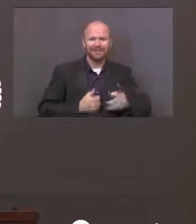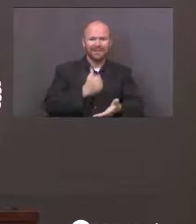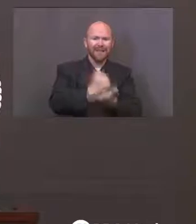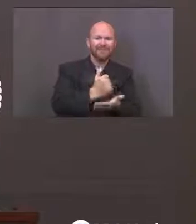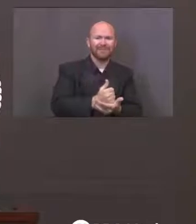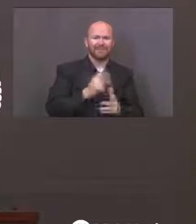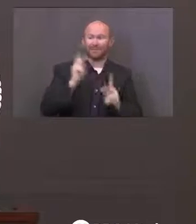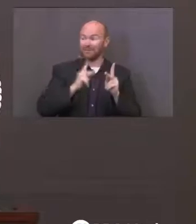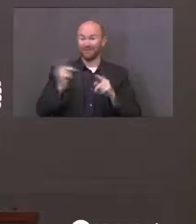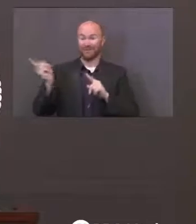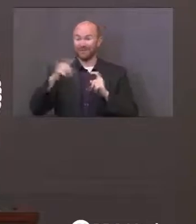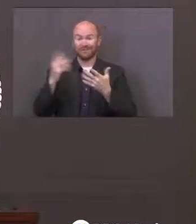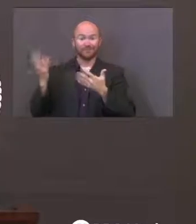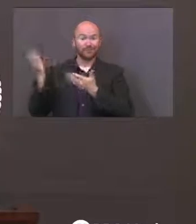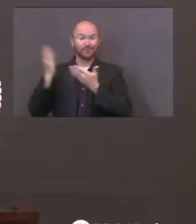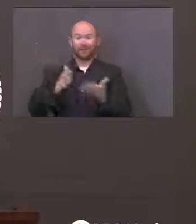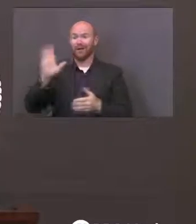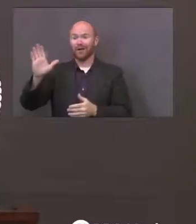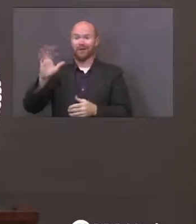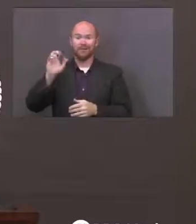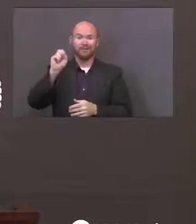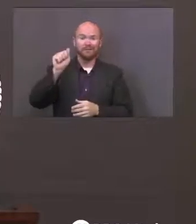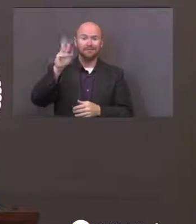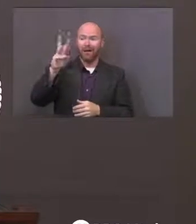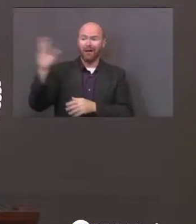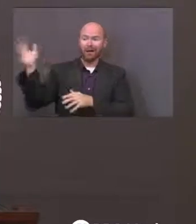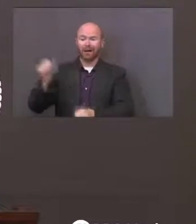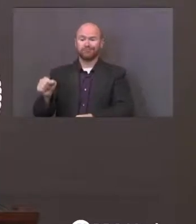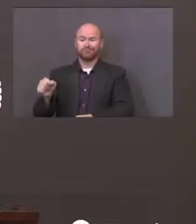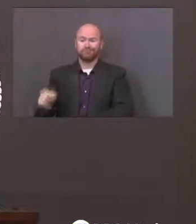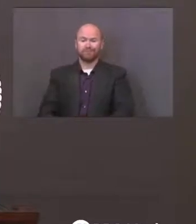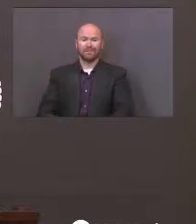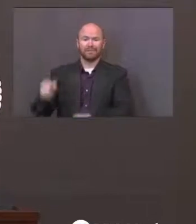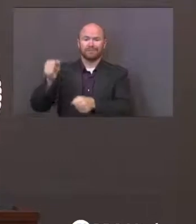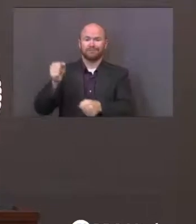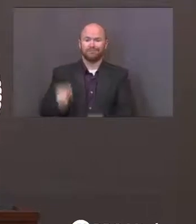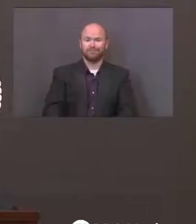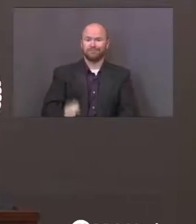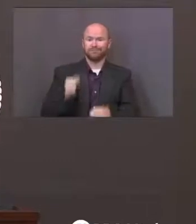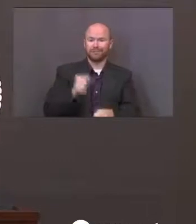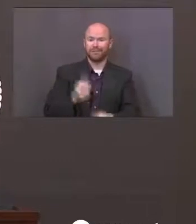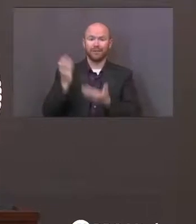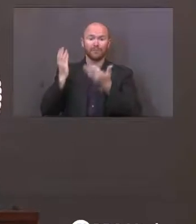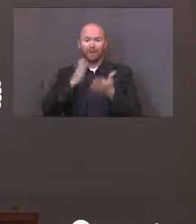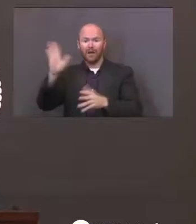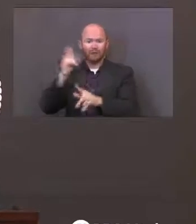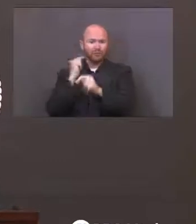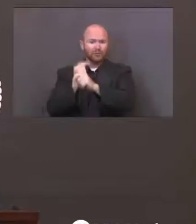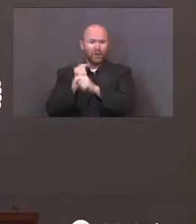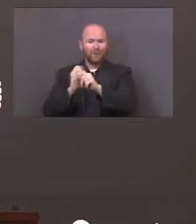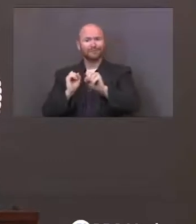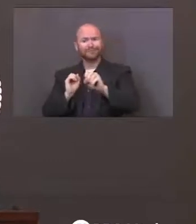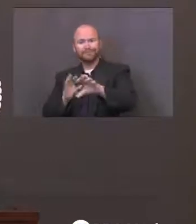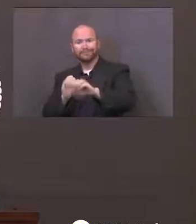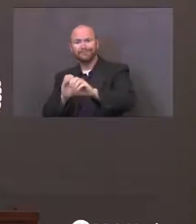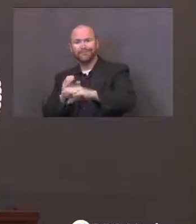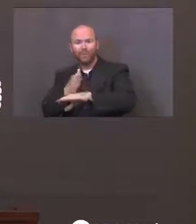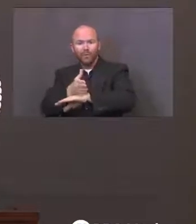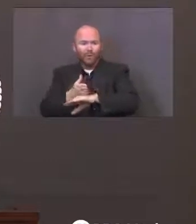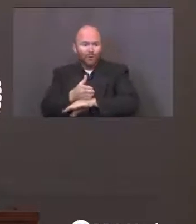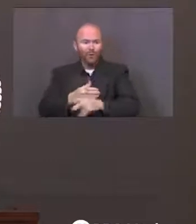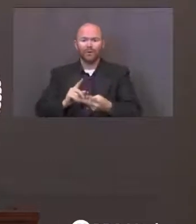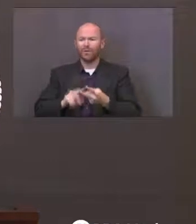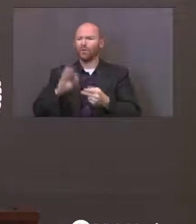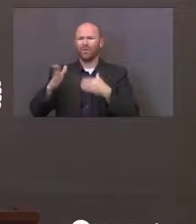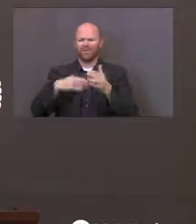people going with their saws and their chainsaws and their trucks and their wagons to be